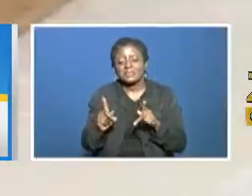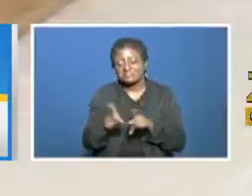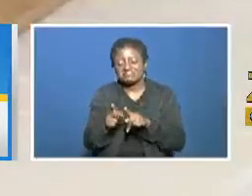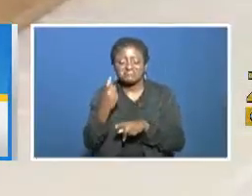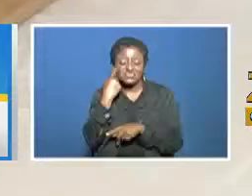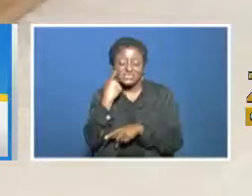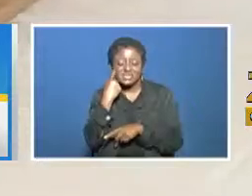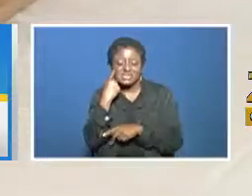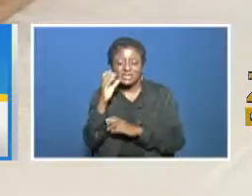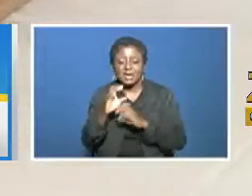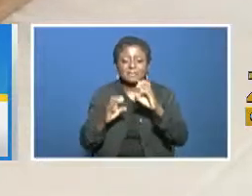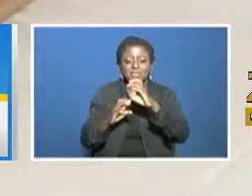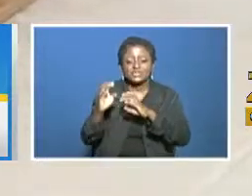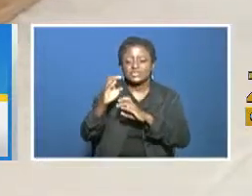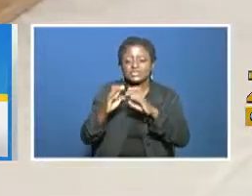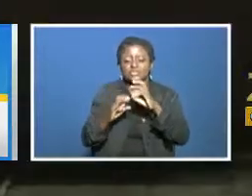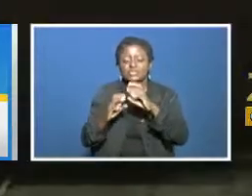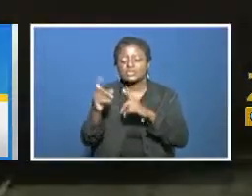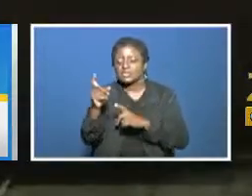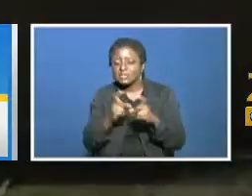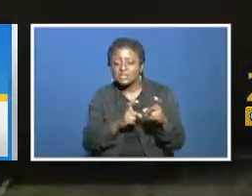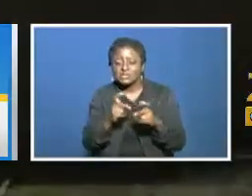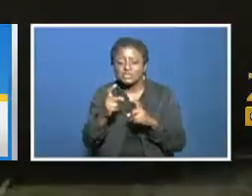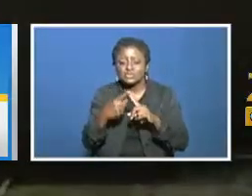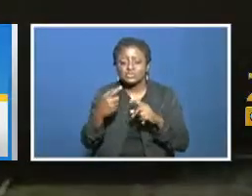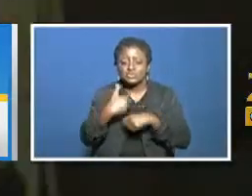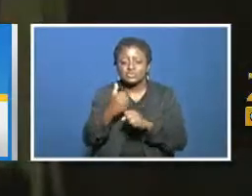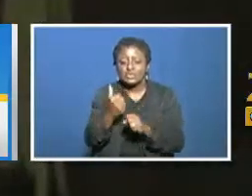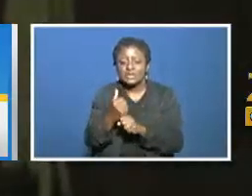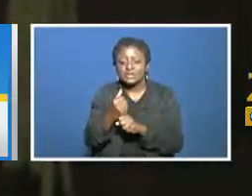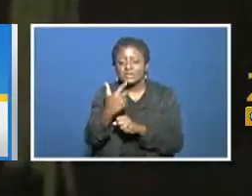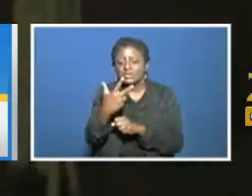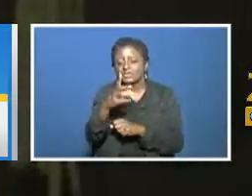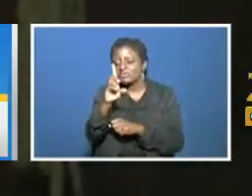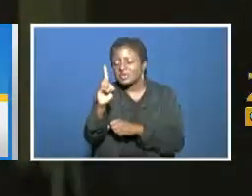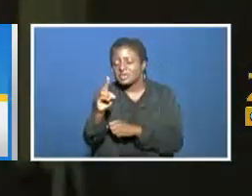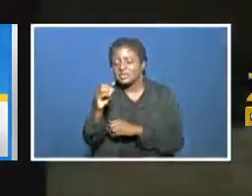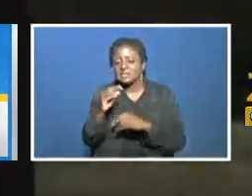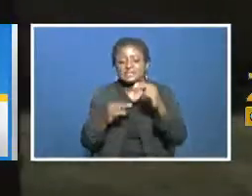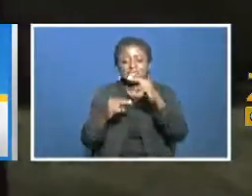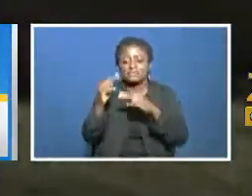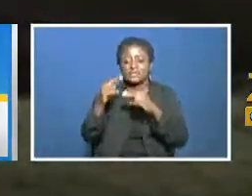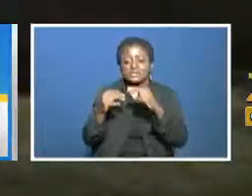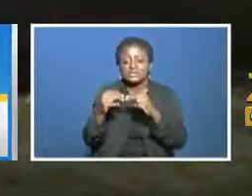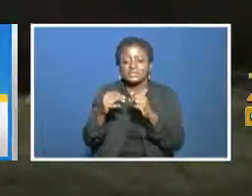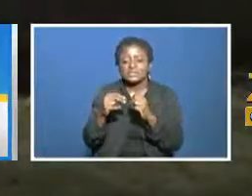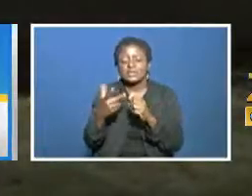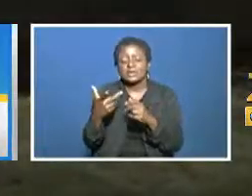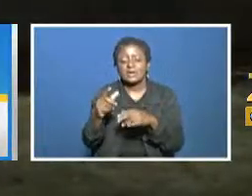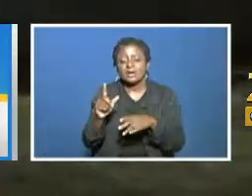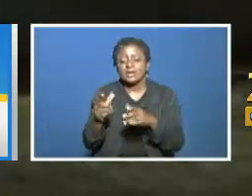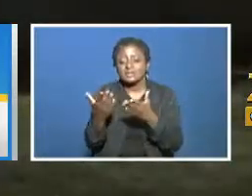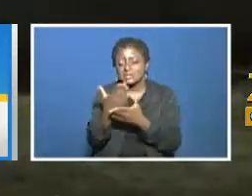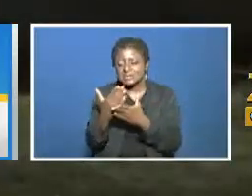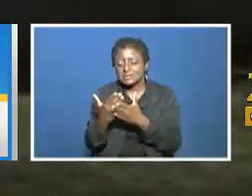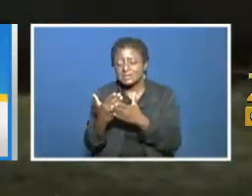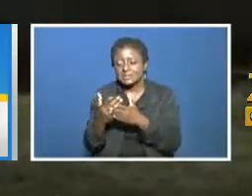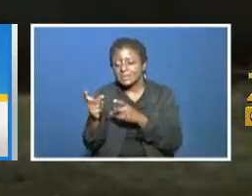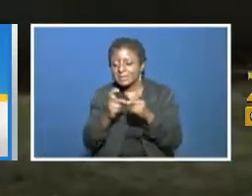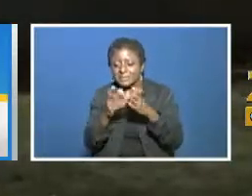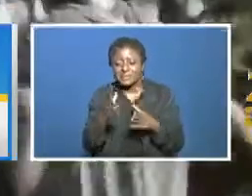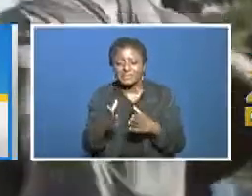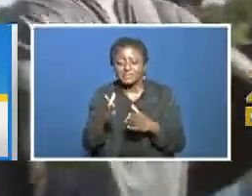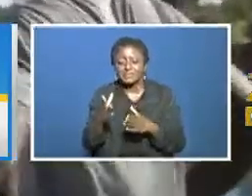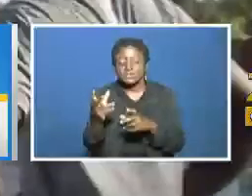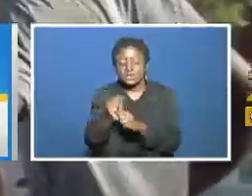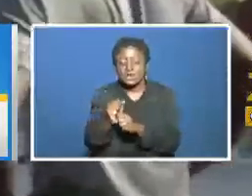3D structures using the Cascarilla bark. Top participants walking away with tablets, laptops, and renewed hope. But